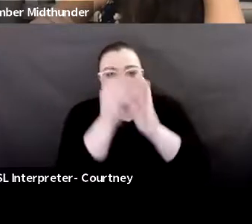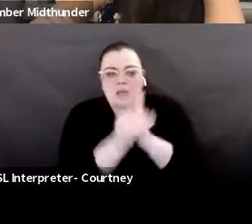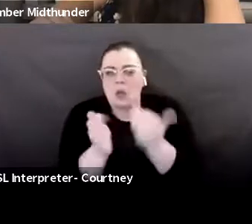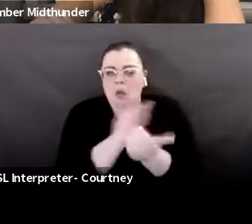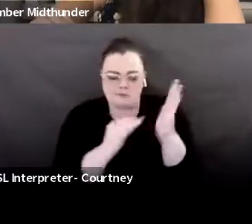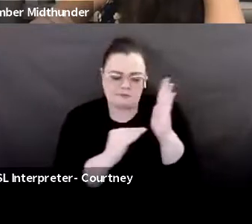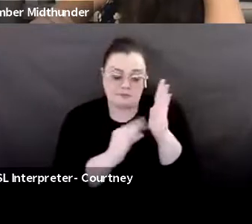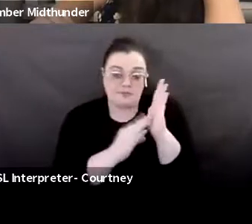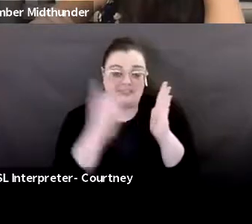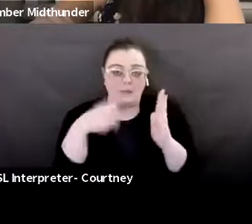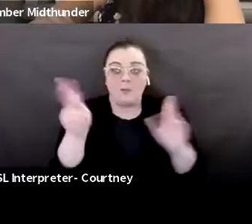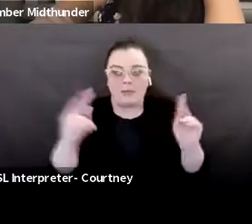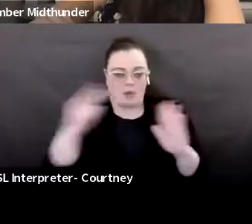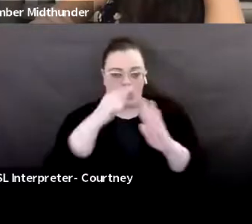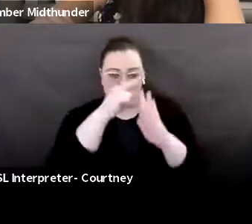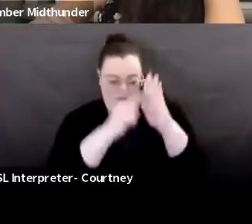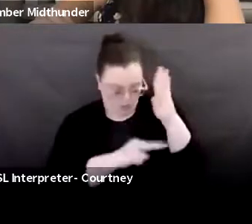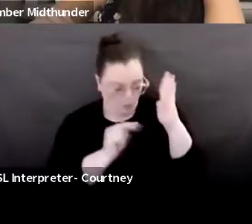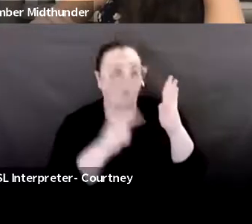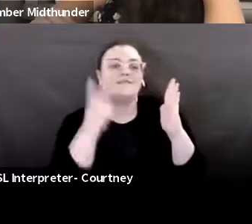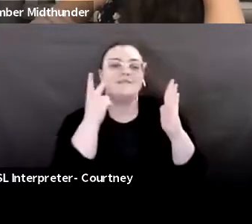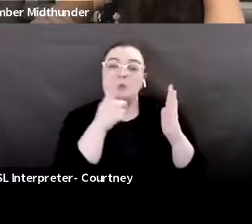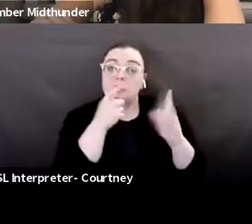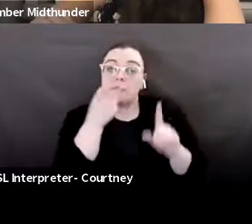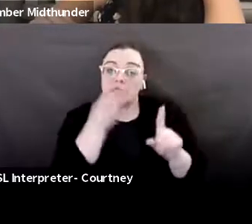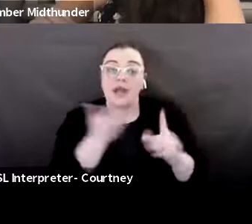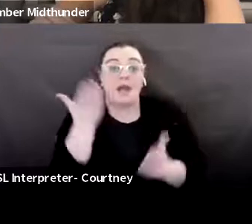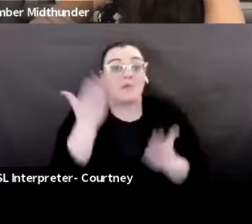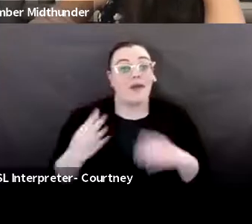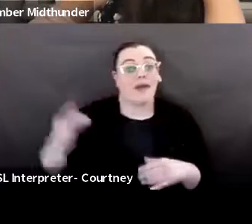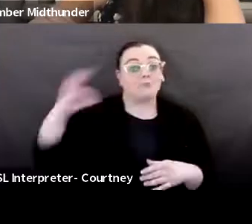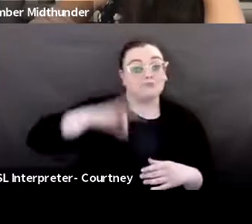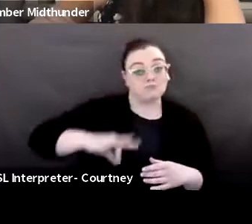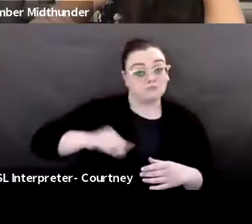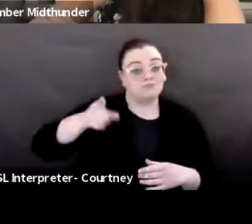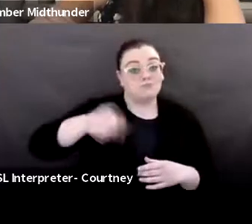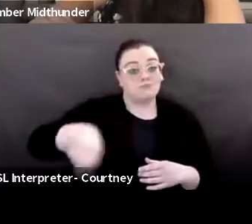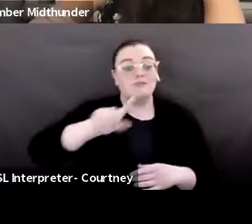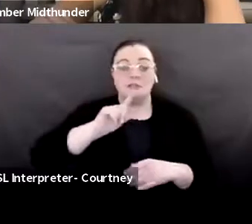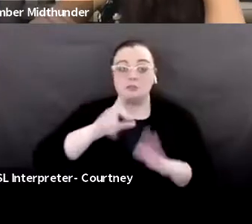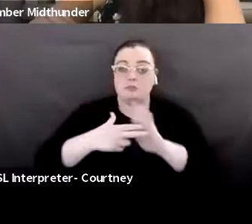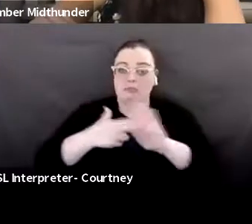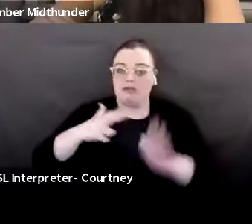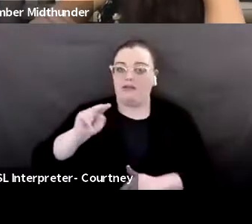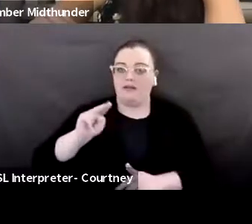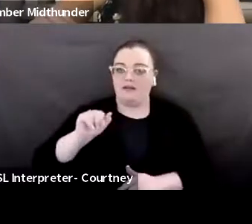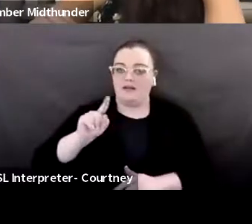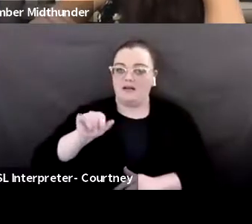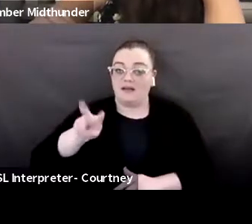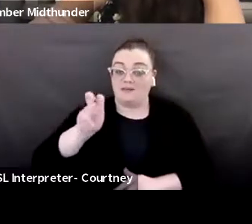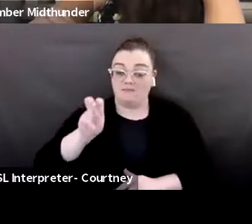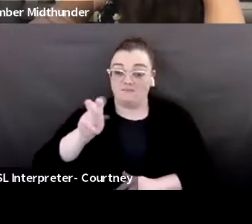know who and what you are, because it could be in your advantage to be Native, because in this time